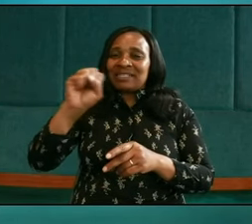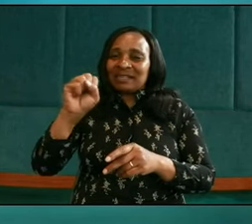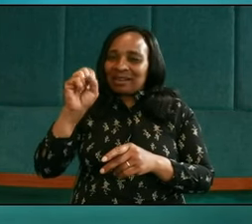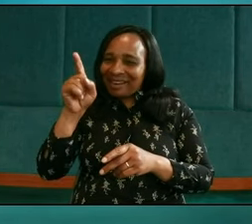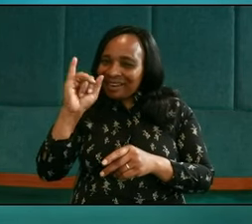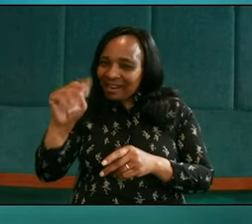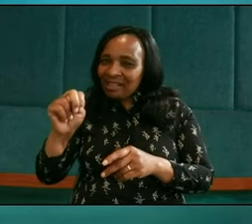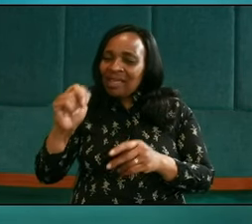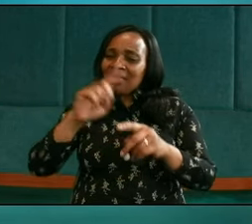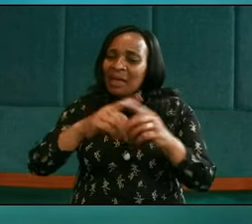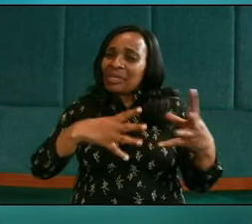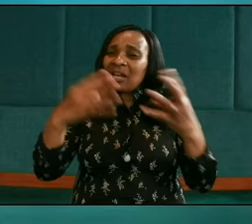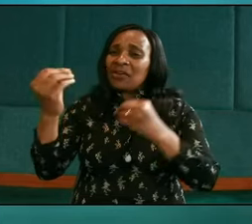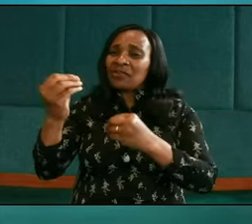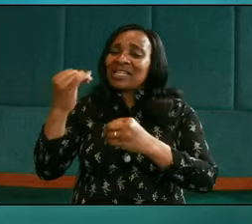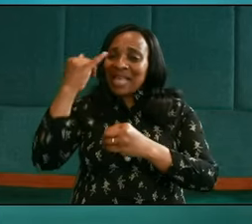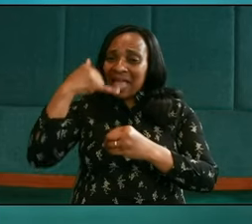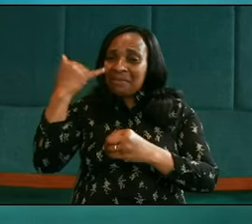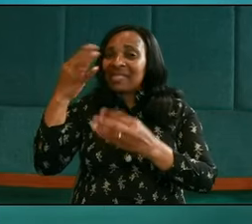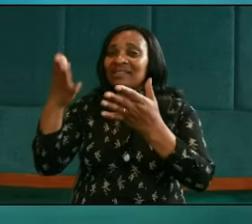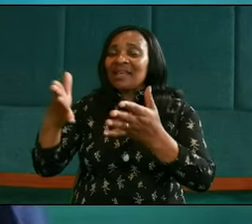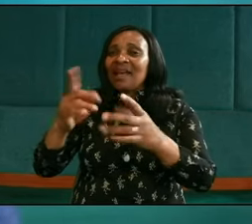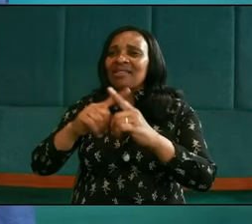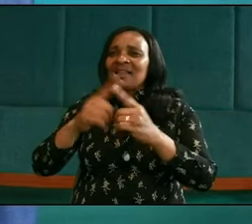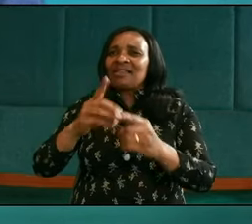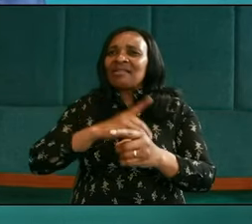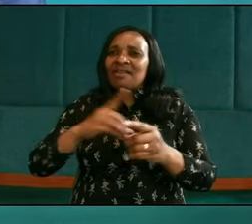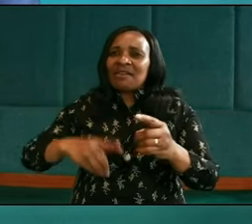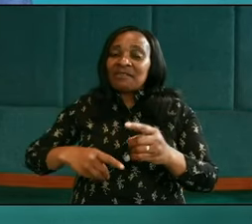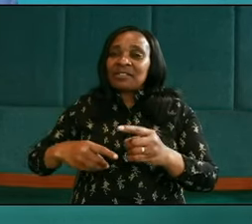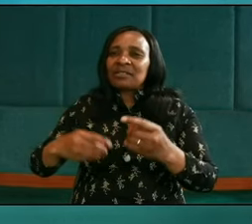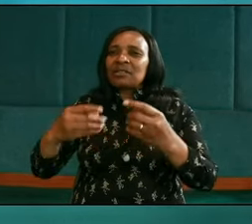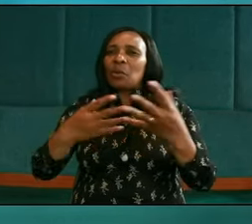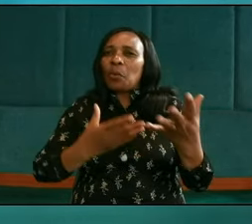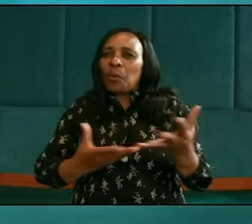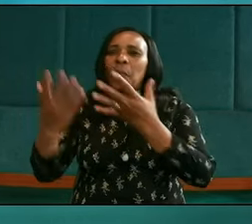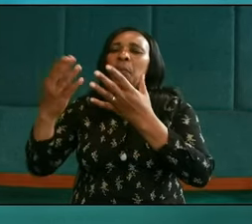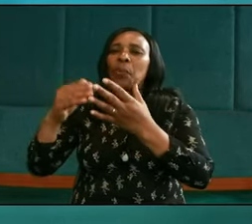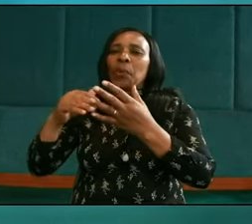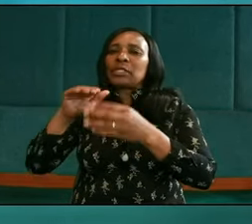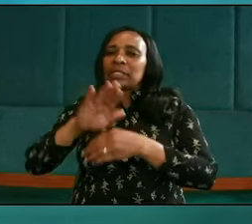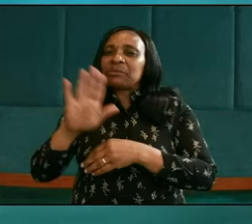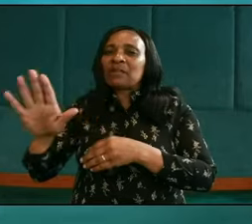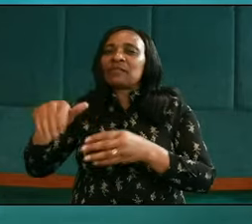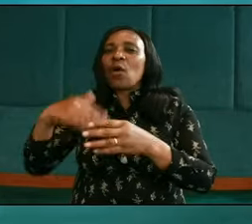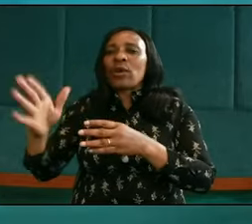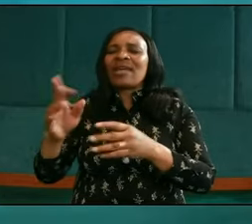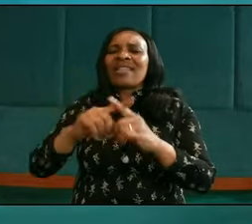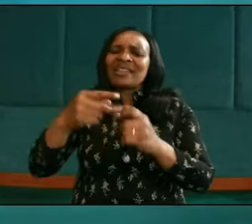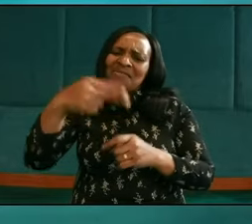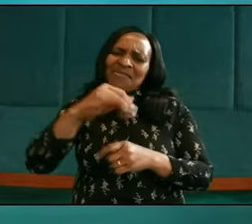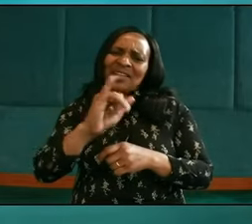images there, and David and his men carried them away. Verse 22, then the Philistines went